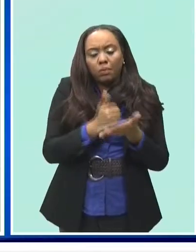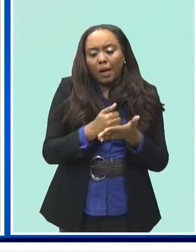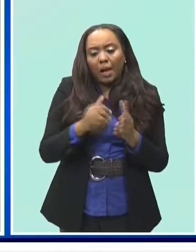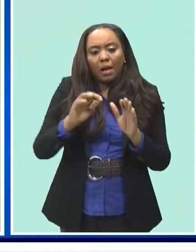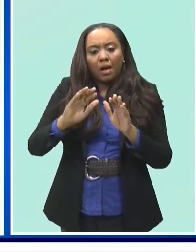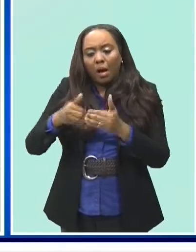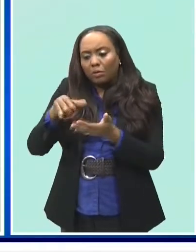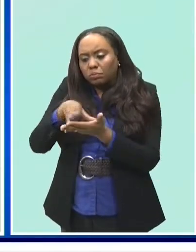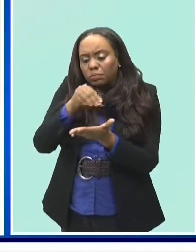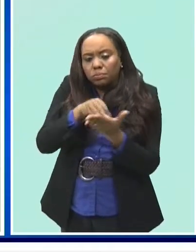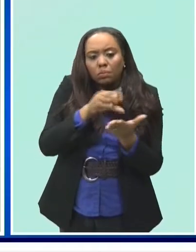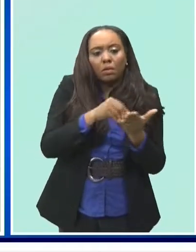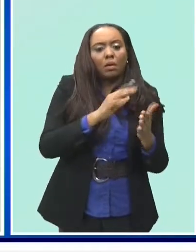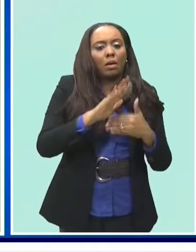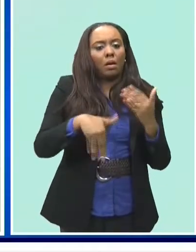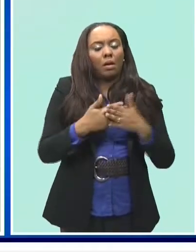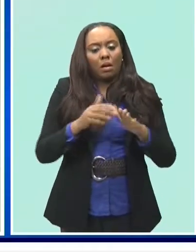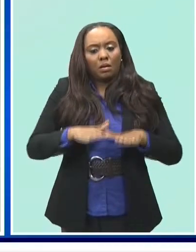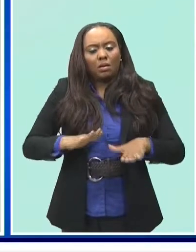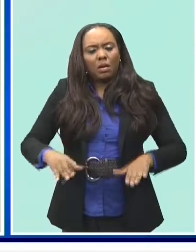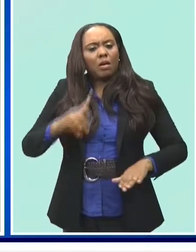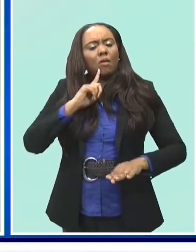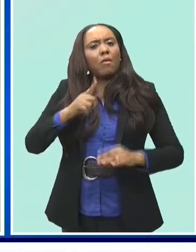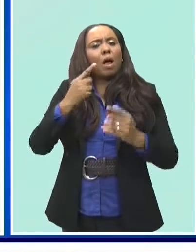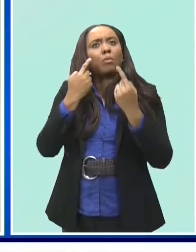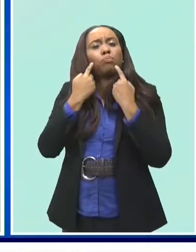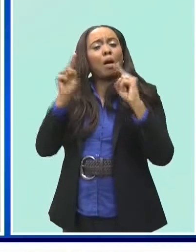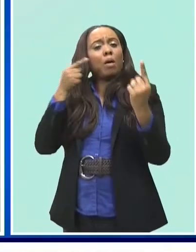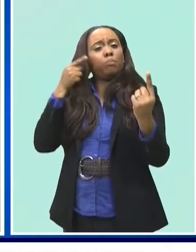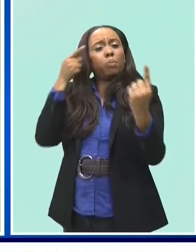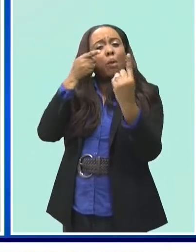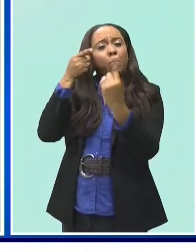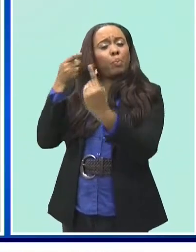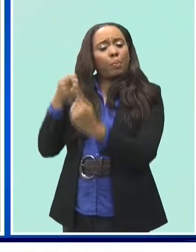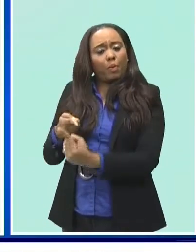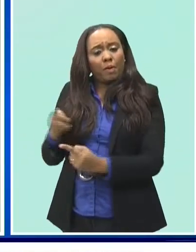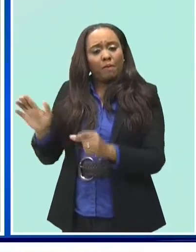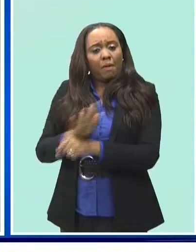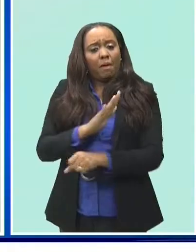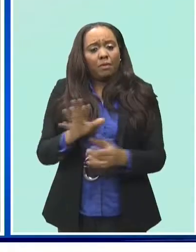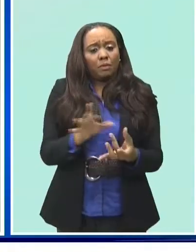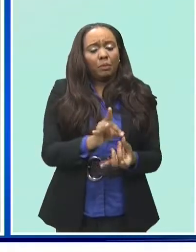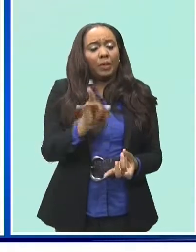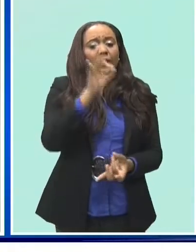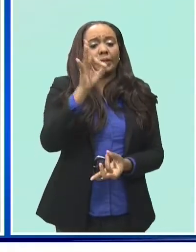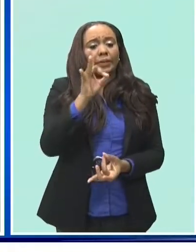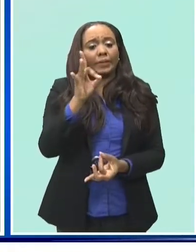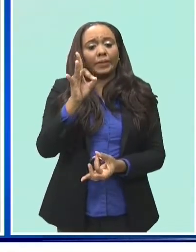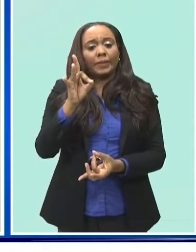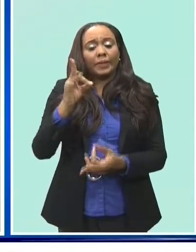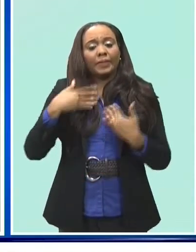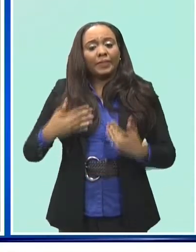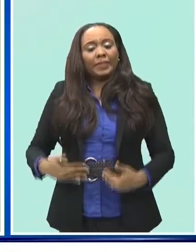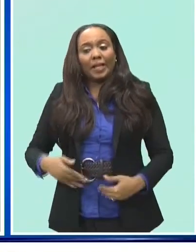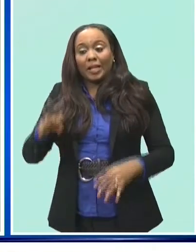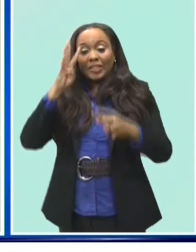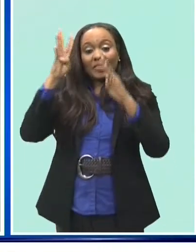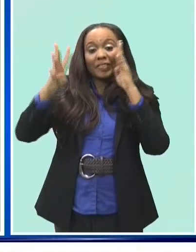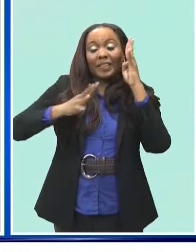strategies, allowing each child to reach his or her full spiritual, physical, intellectual,